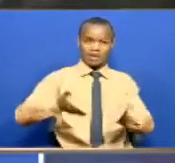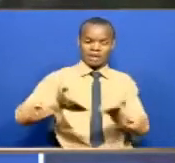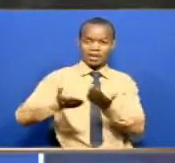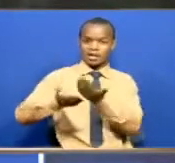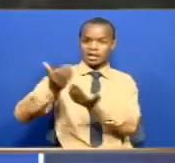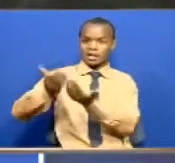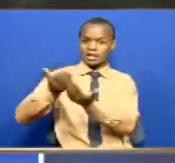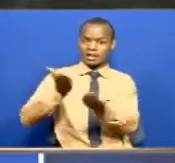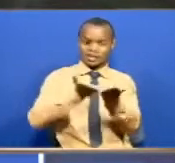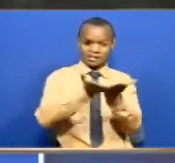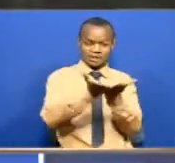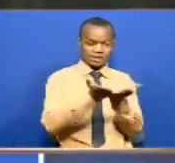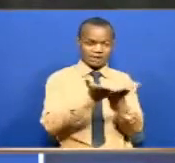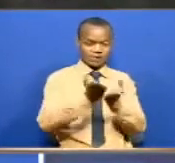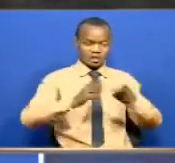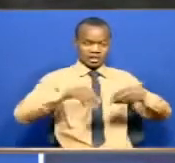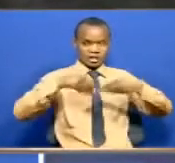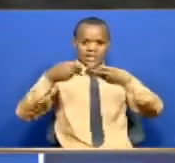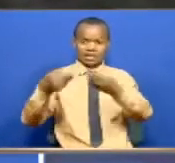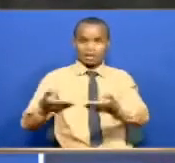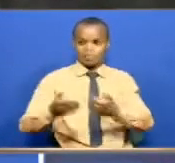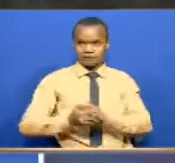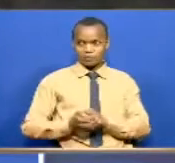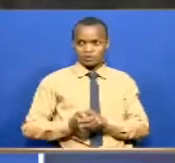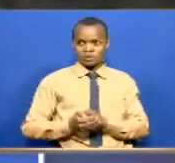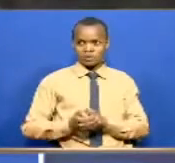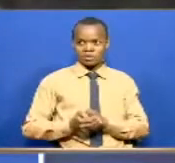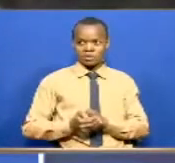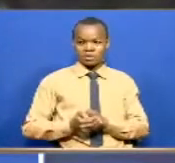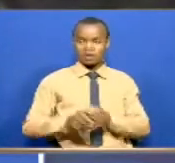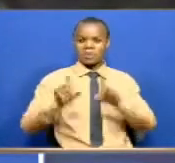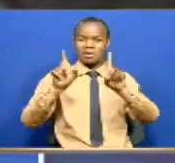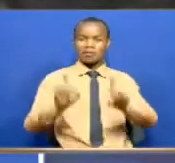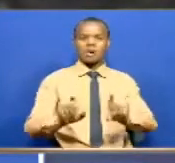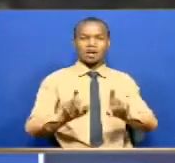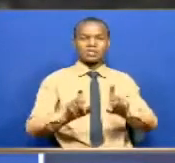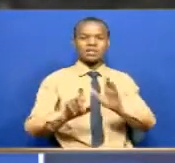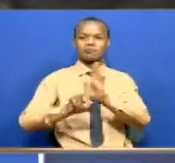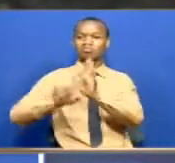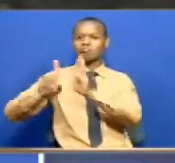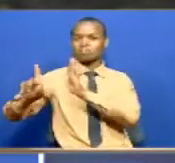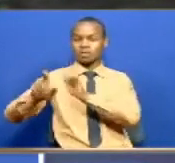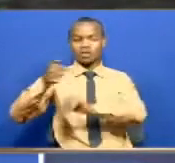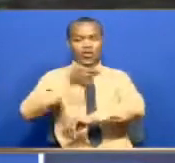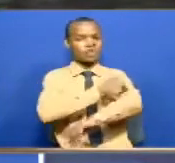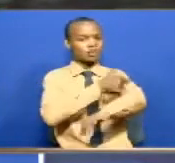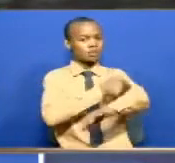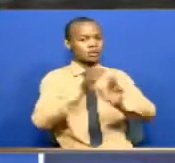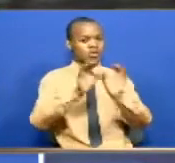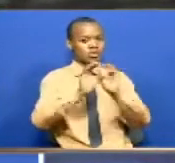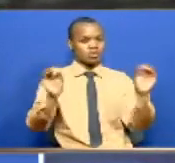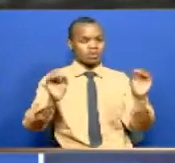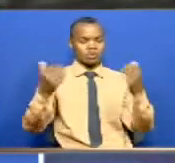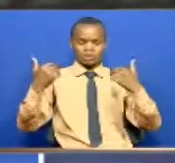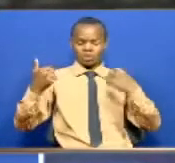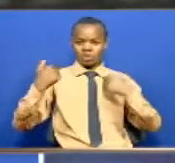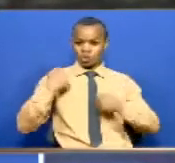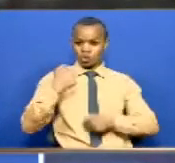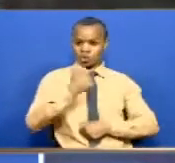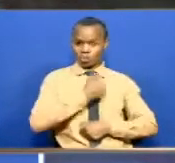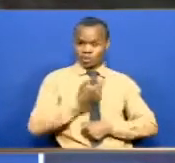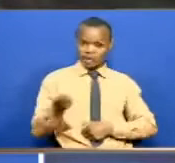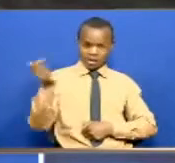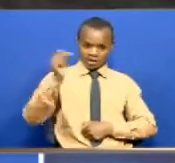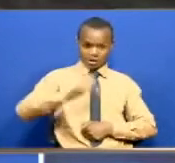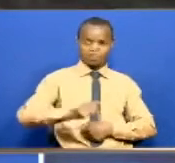services. That is, they don't need to come to the hospital. It's just a call away. So whenever we